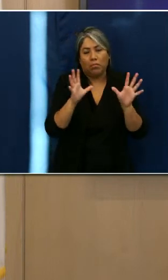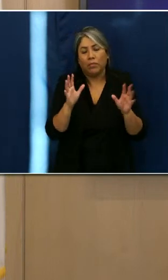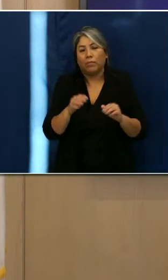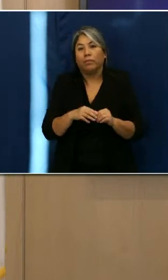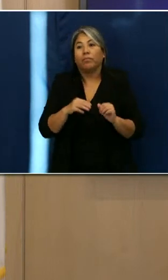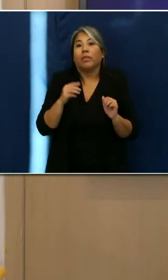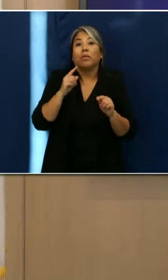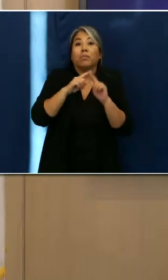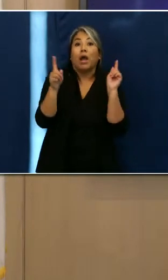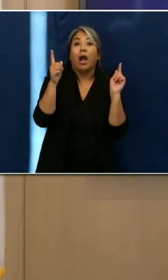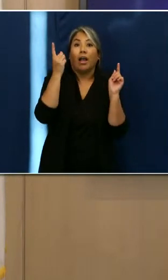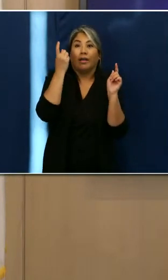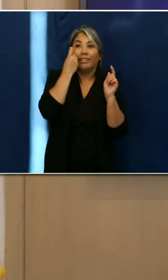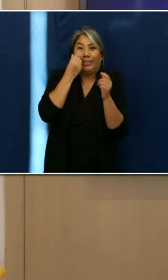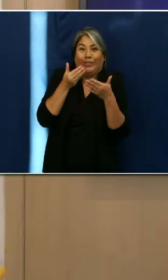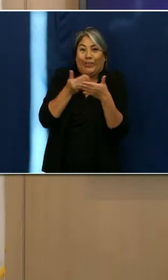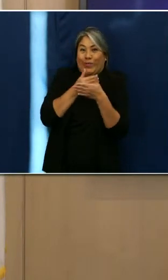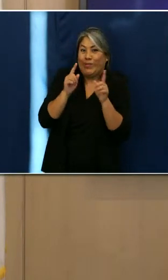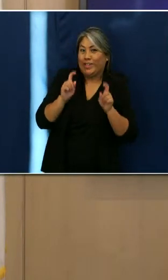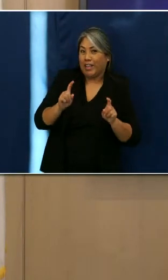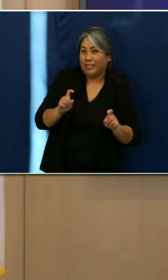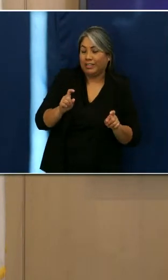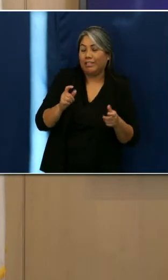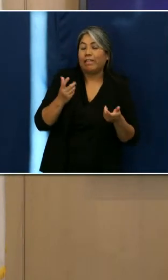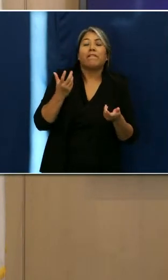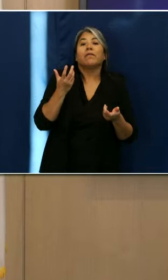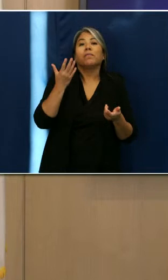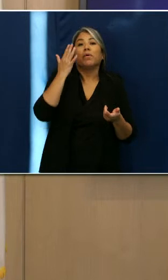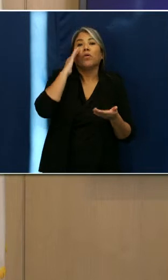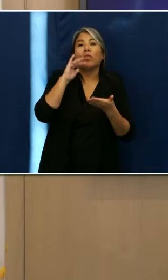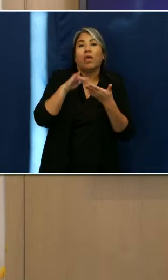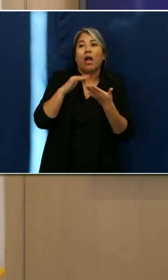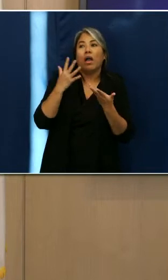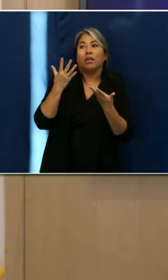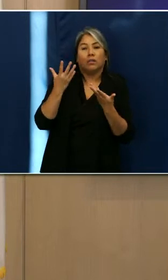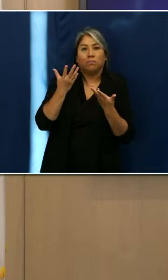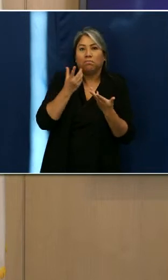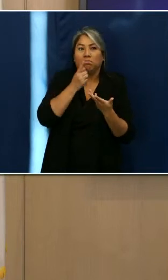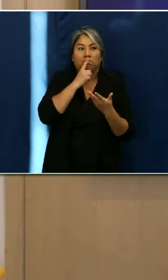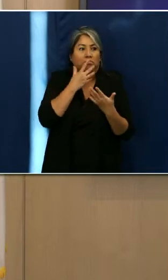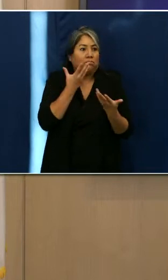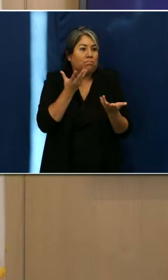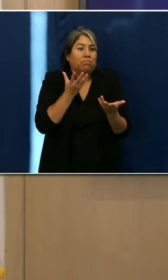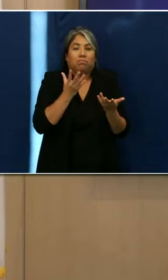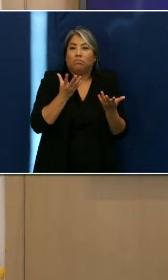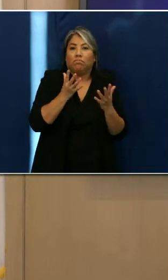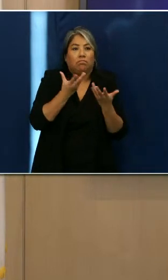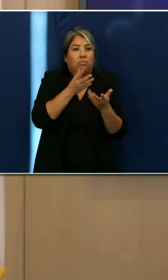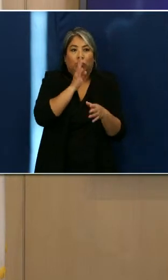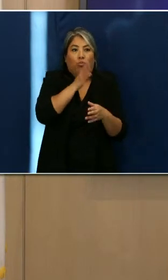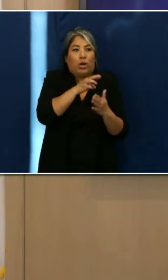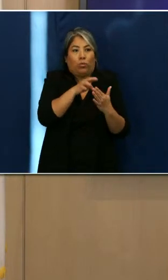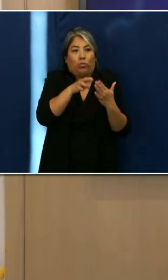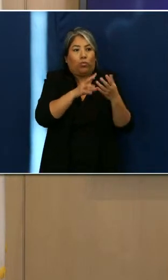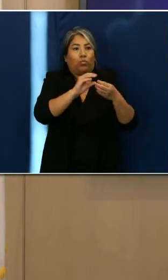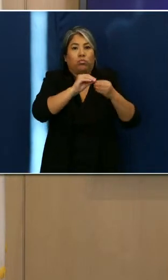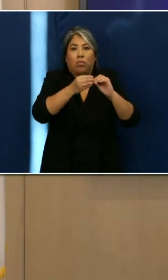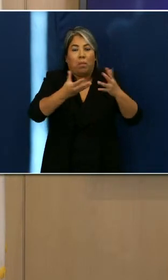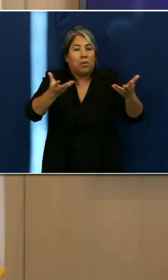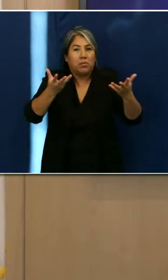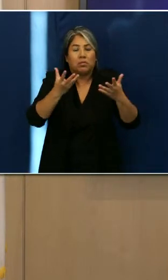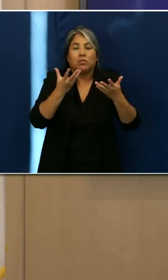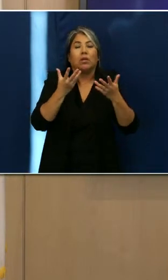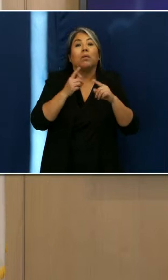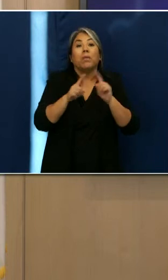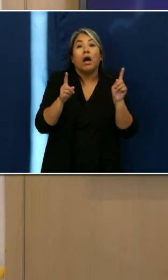just started being done, I'm unaware that we have gotten direct results from those tests at the county health department level, but I will